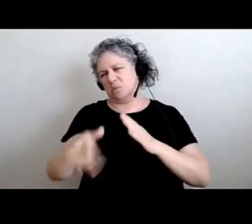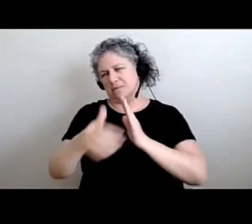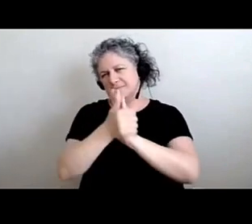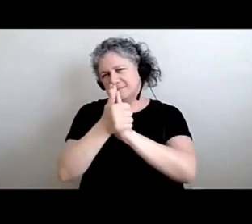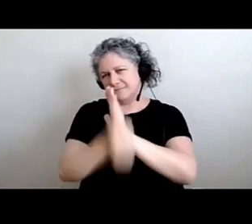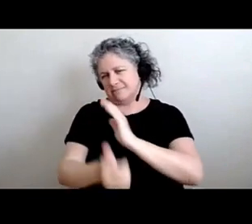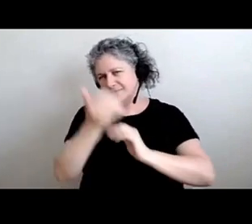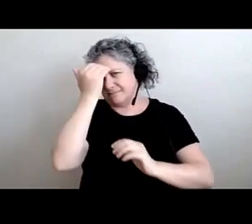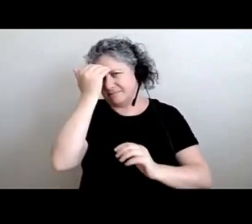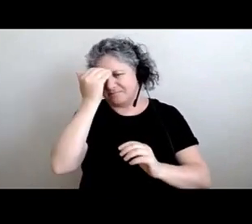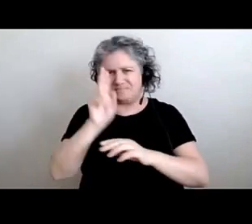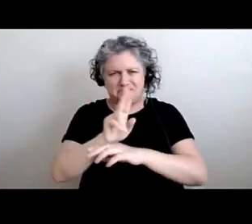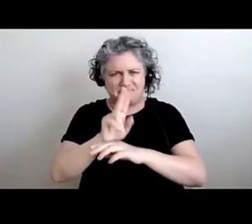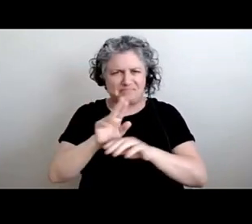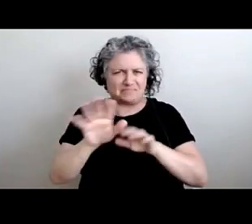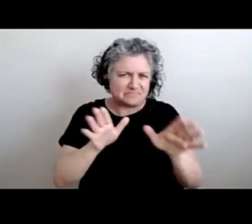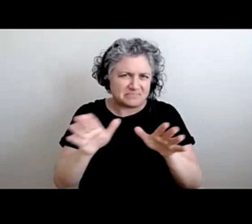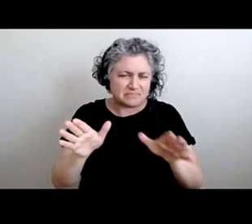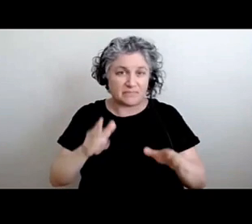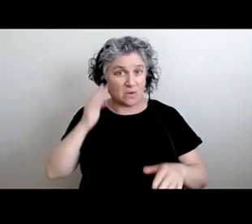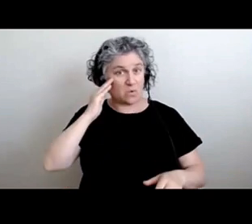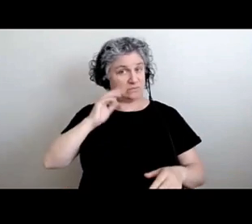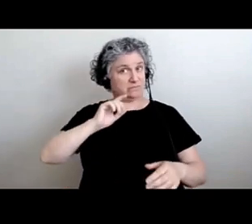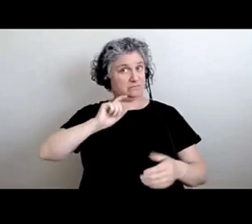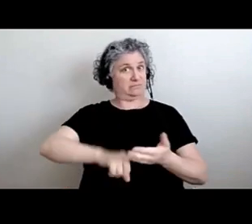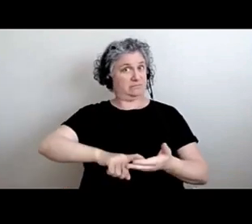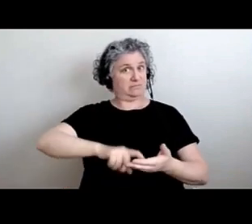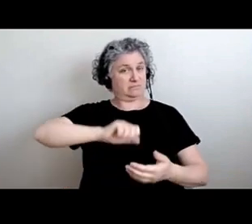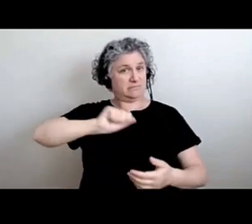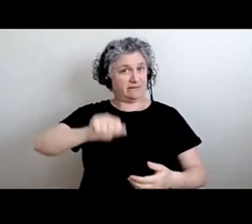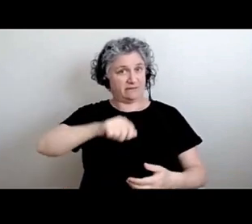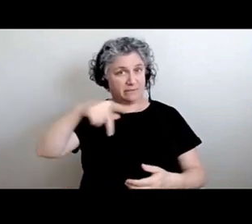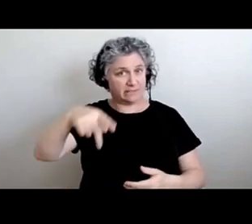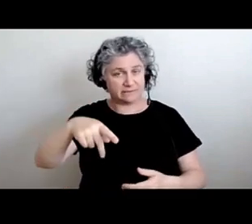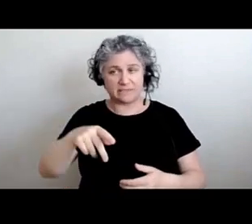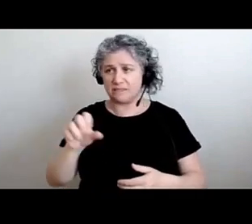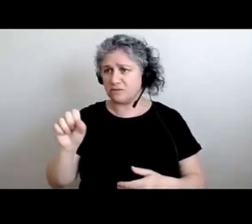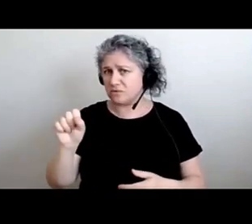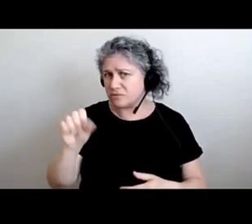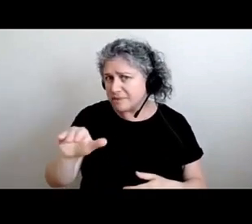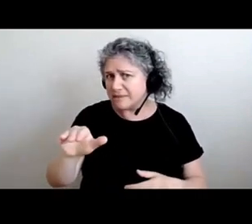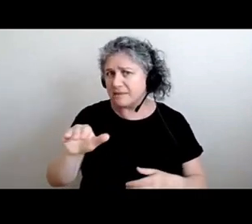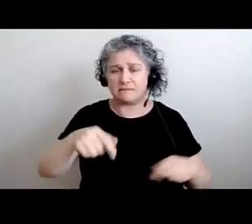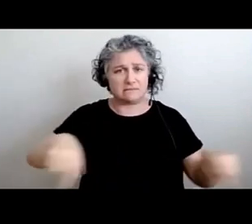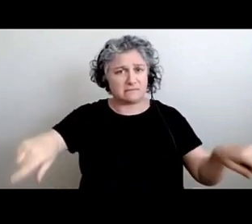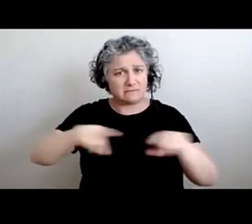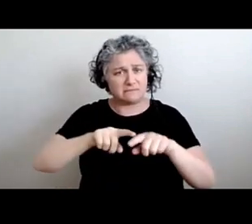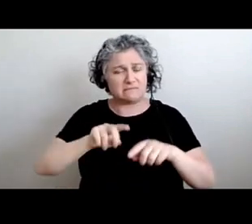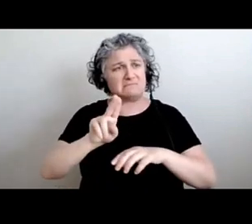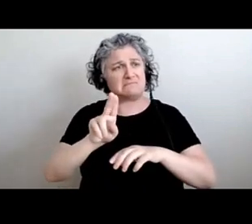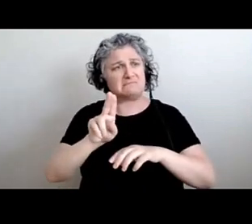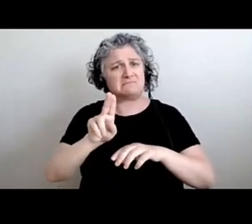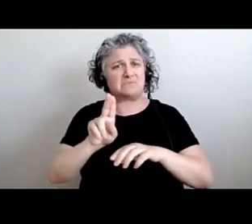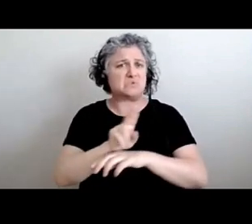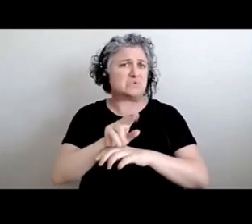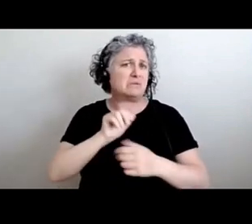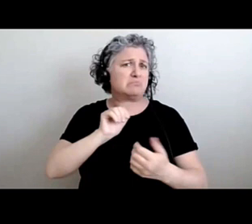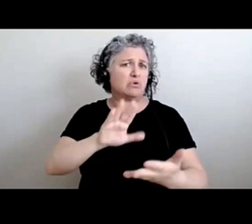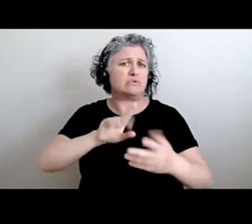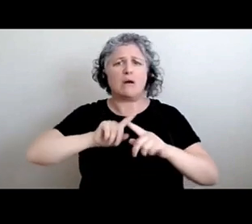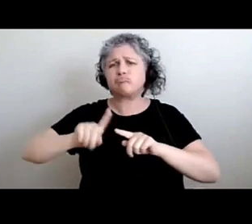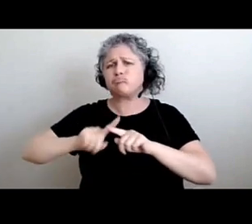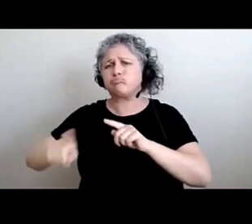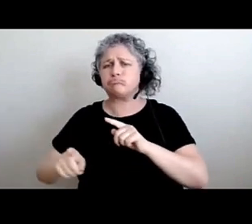and I noticed when working at Alpha Plus and working on social media, that each of us can have a different approach, can have different